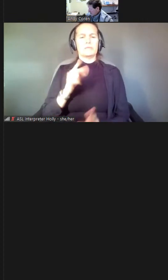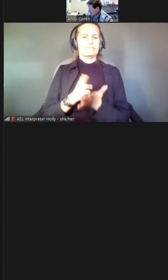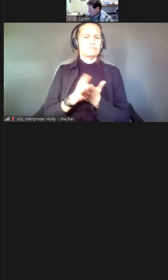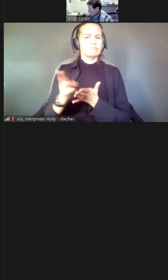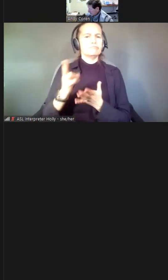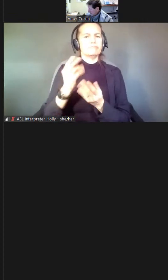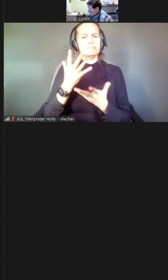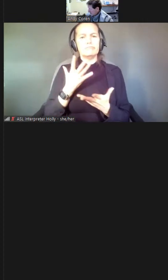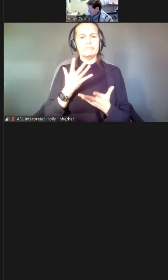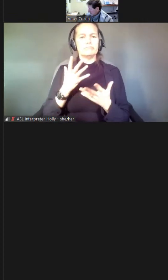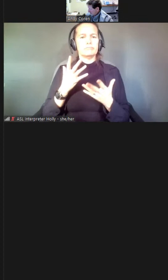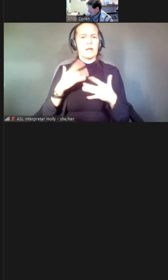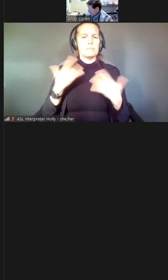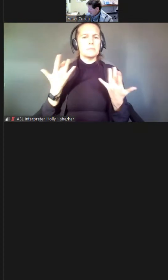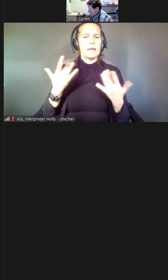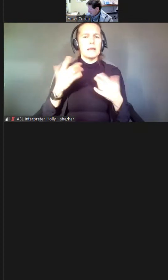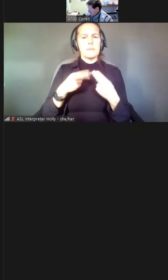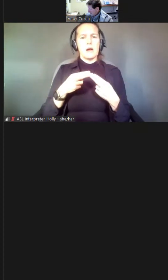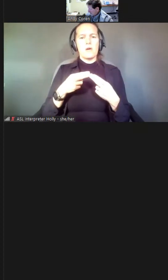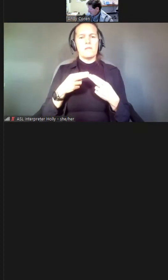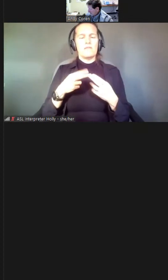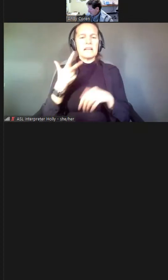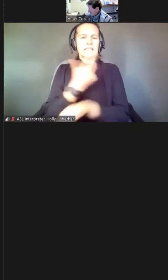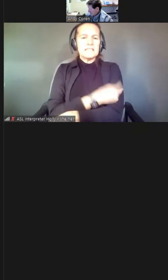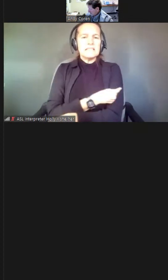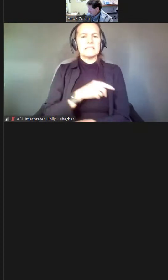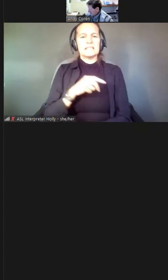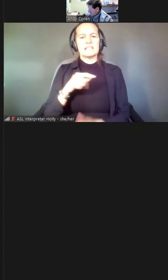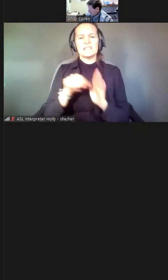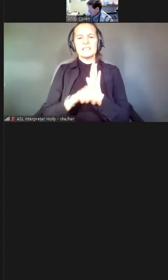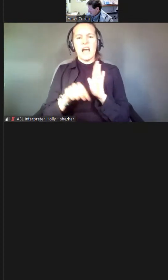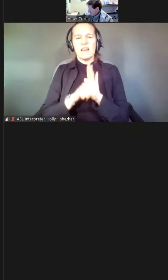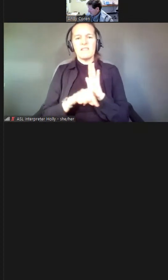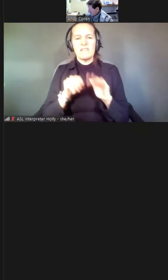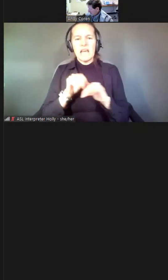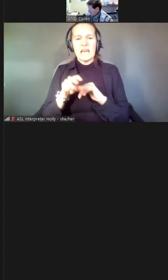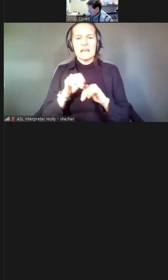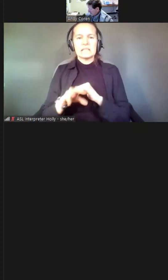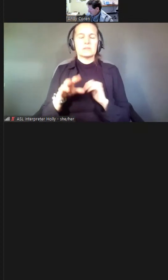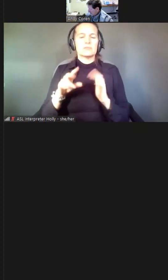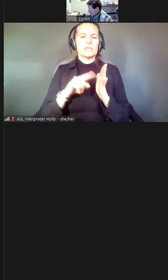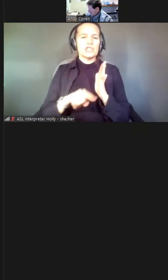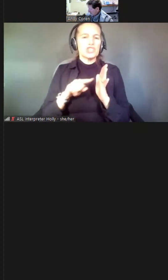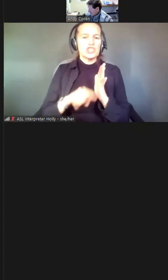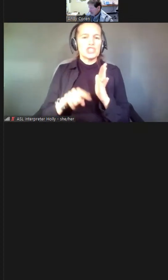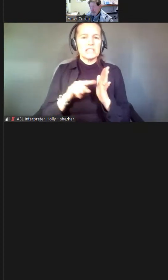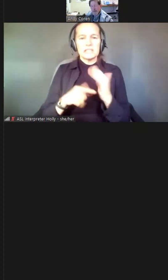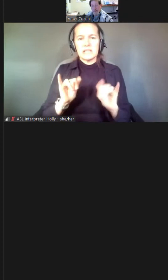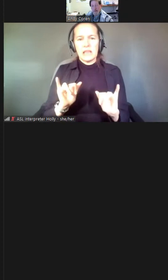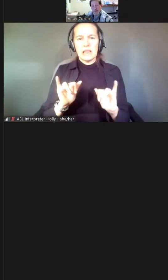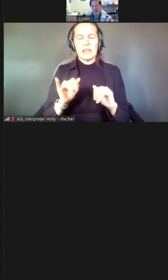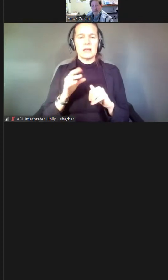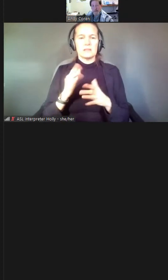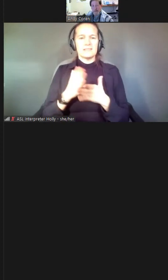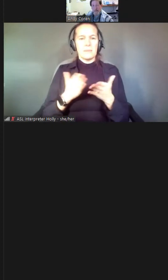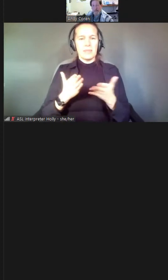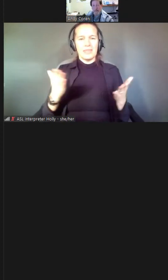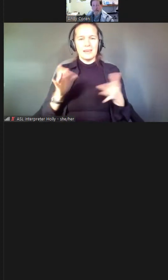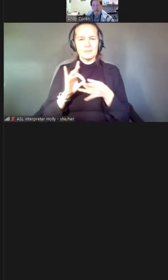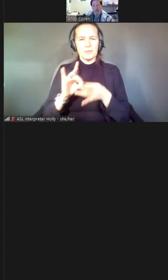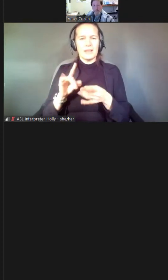vaccines, side effects they're still researching, and some that came ahead. Some things with young